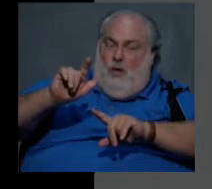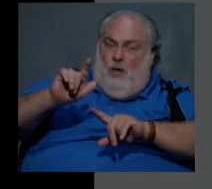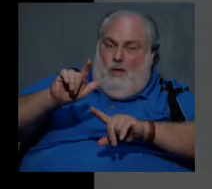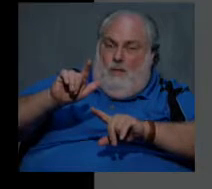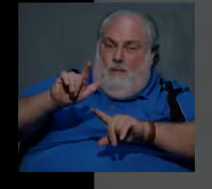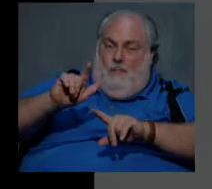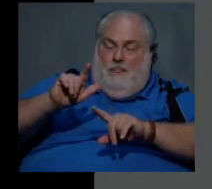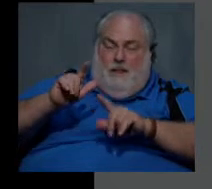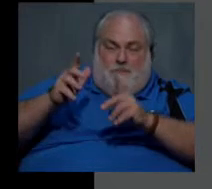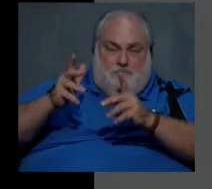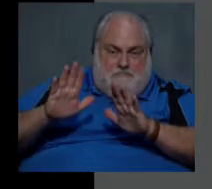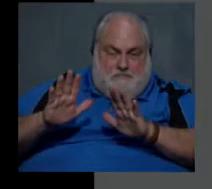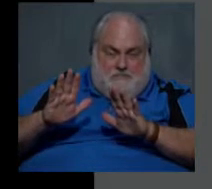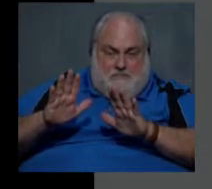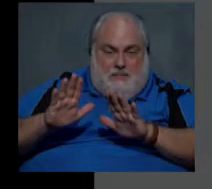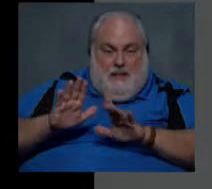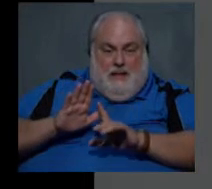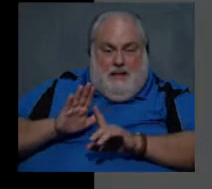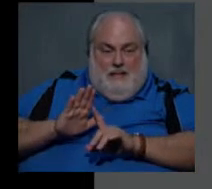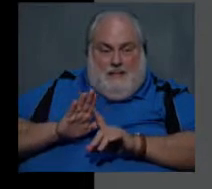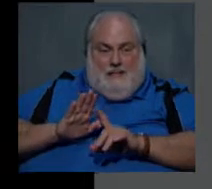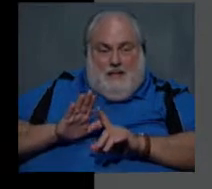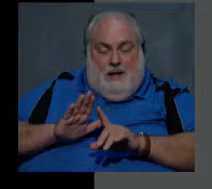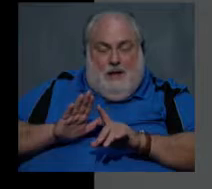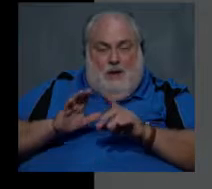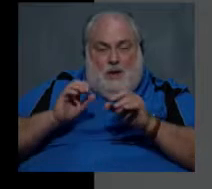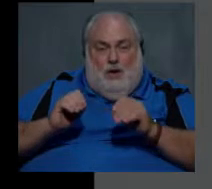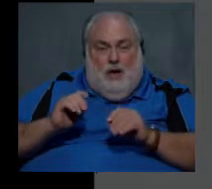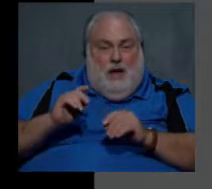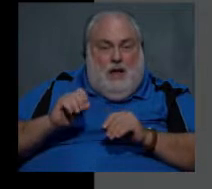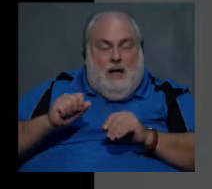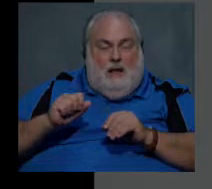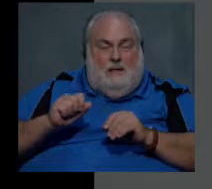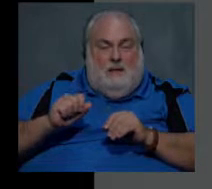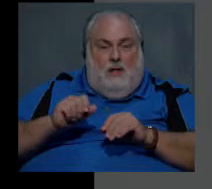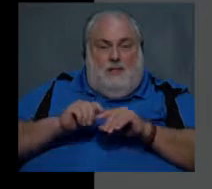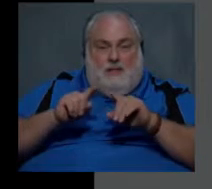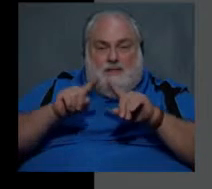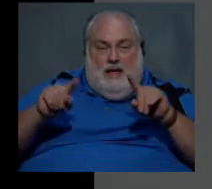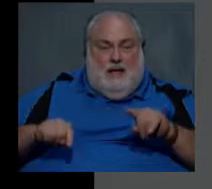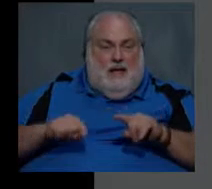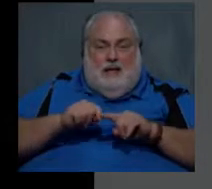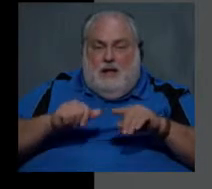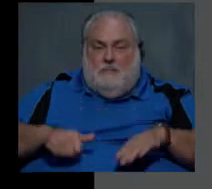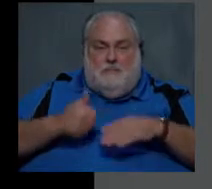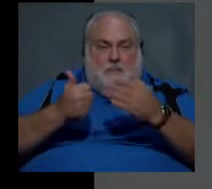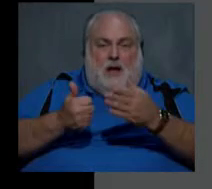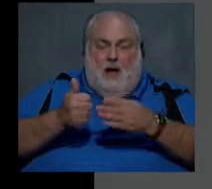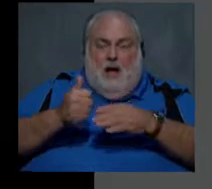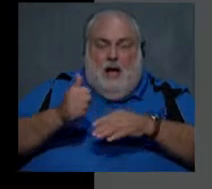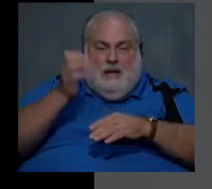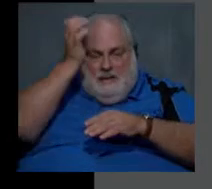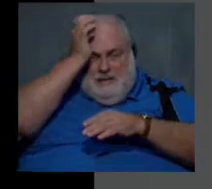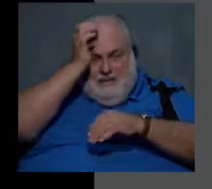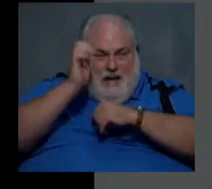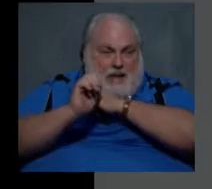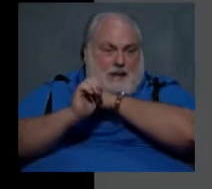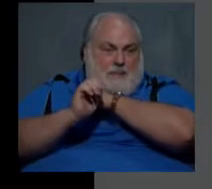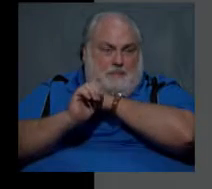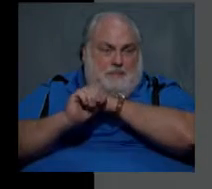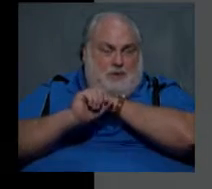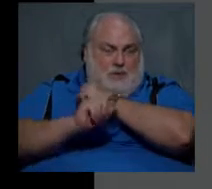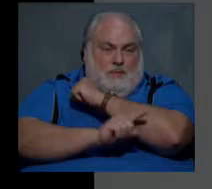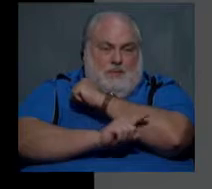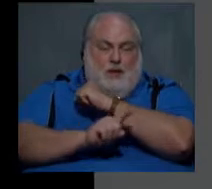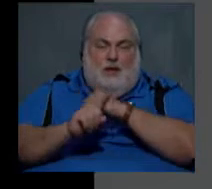Evergreen. There is currently no dumpster located on the site, and the applicant is not proposing to place a dumpster on the site. The site currently